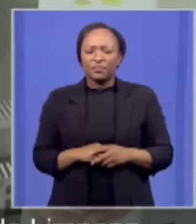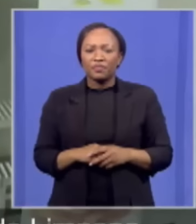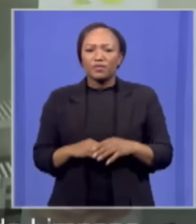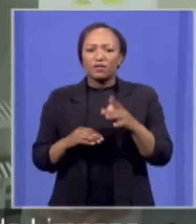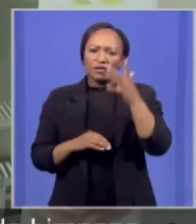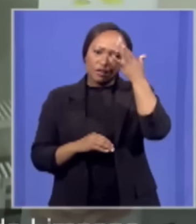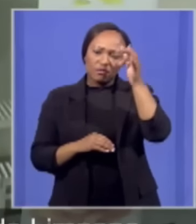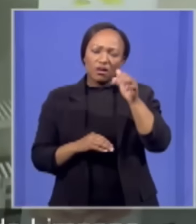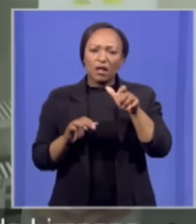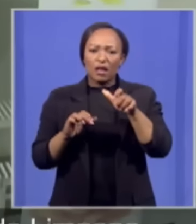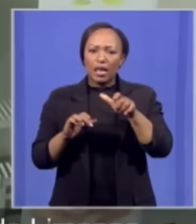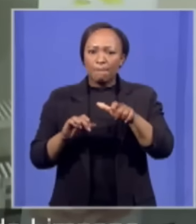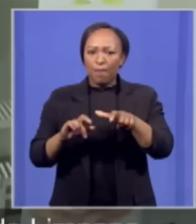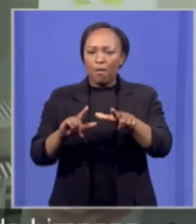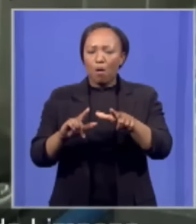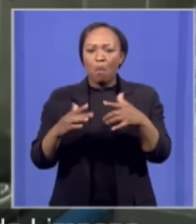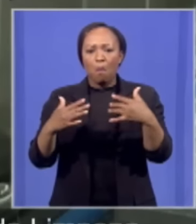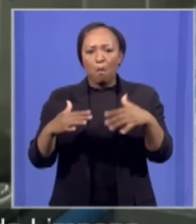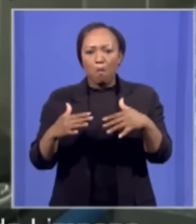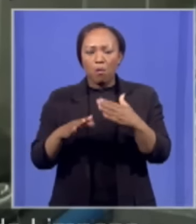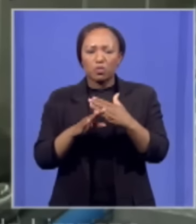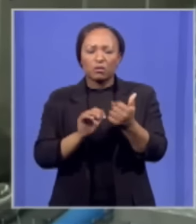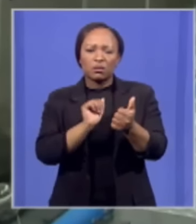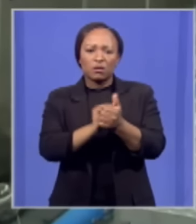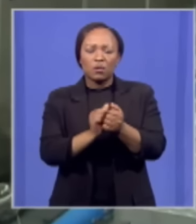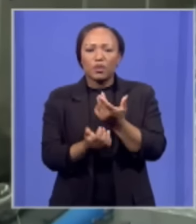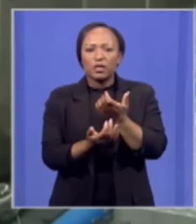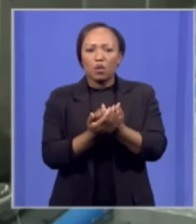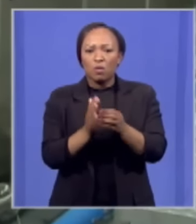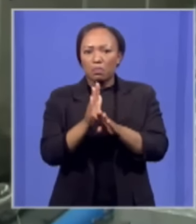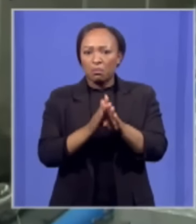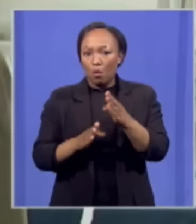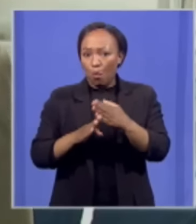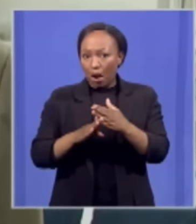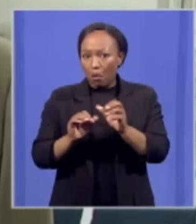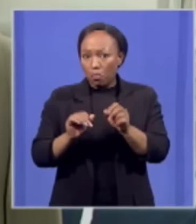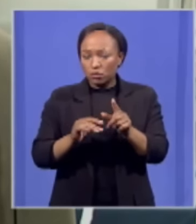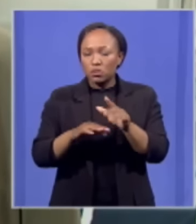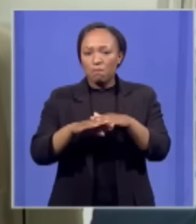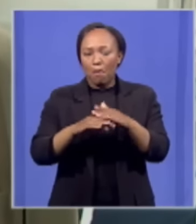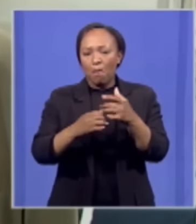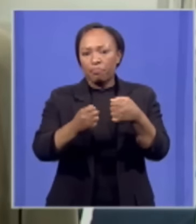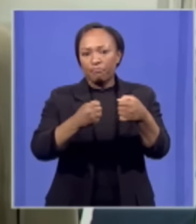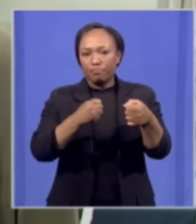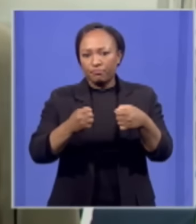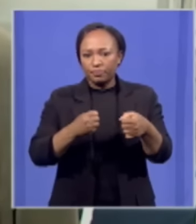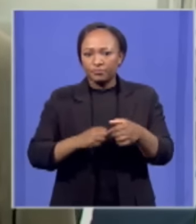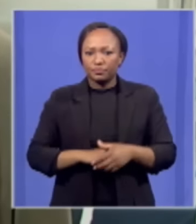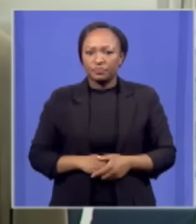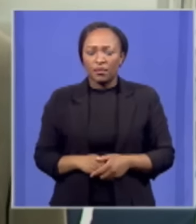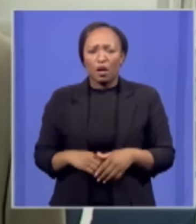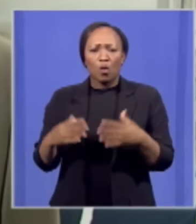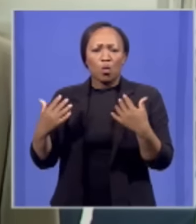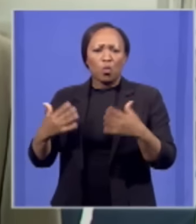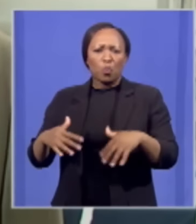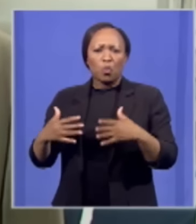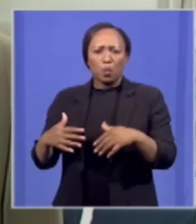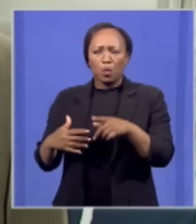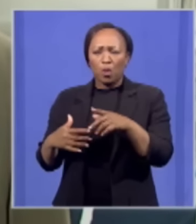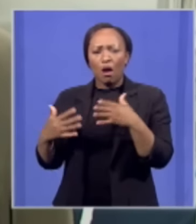Ecovado Legosi le gore e tlo thuša tlhabolong ya ikonomi le go hlola mešomo. Ruri ke mohlolo sa mathomo re bona